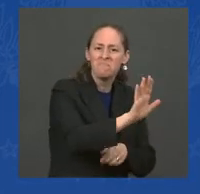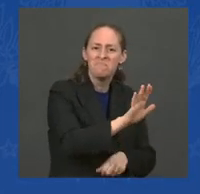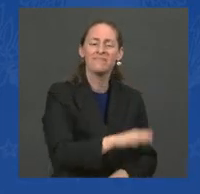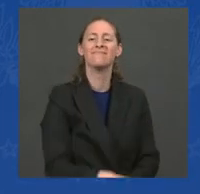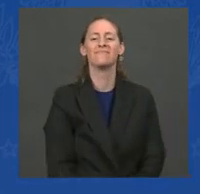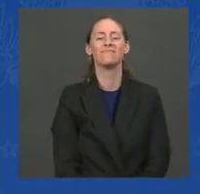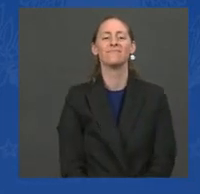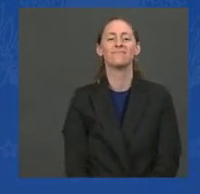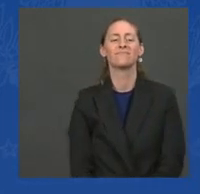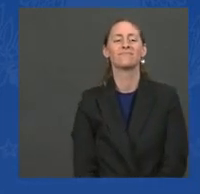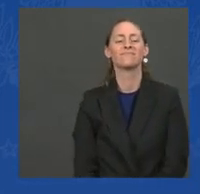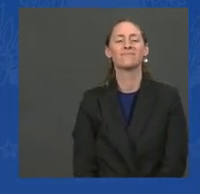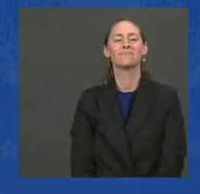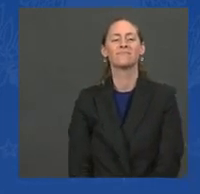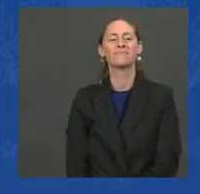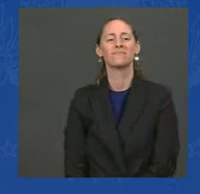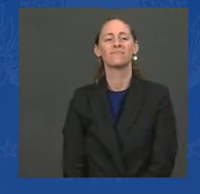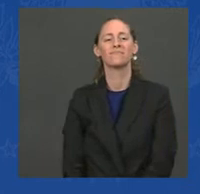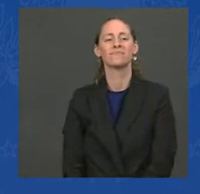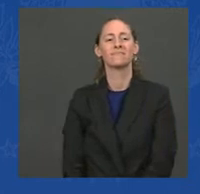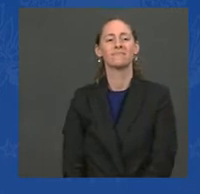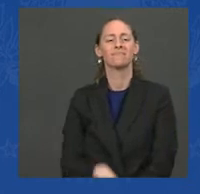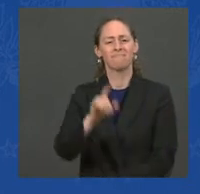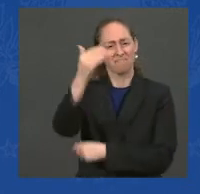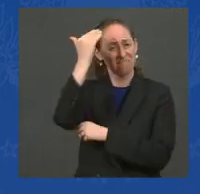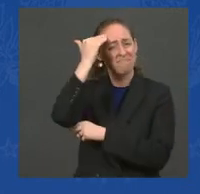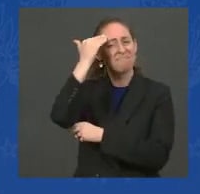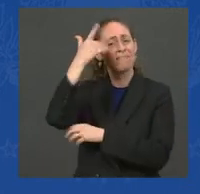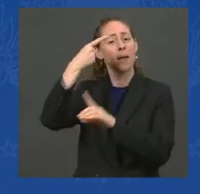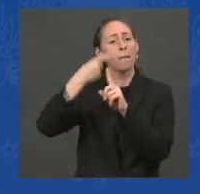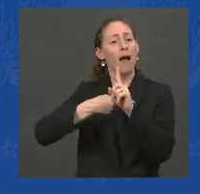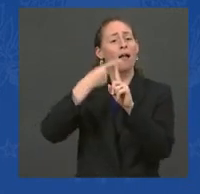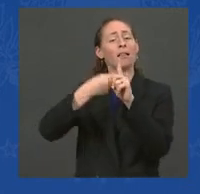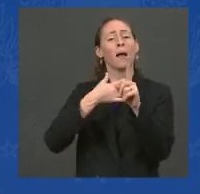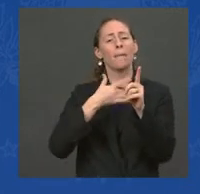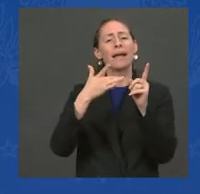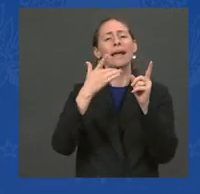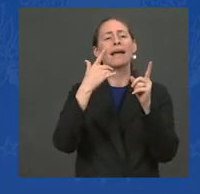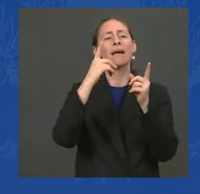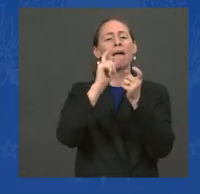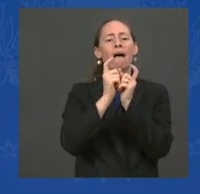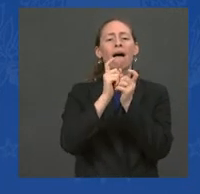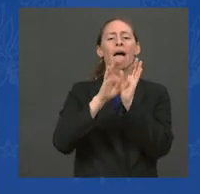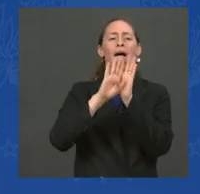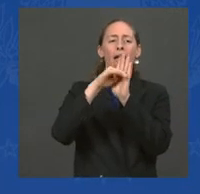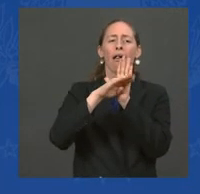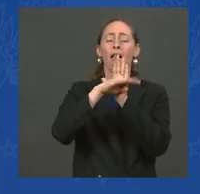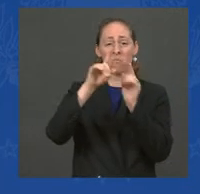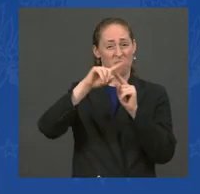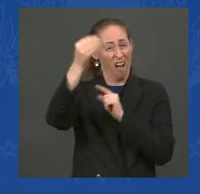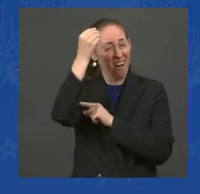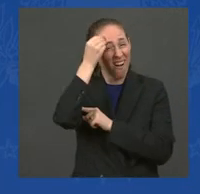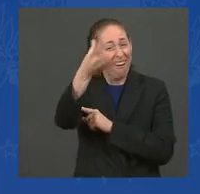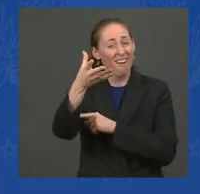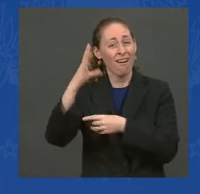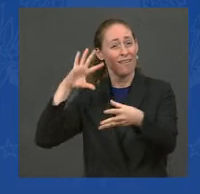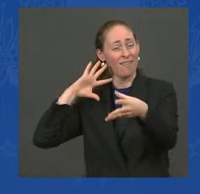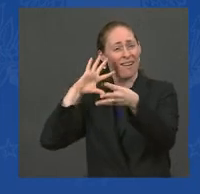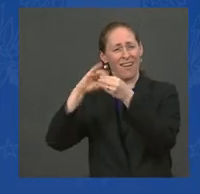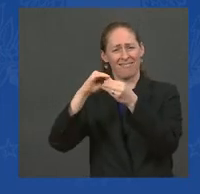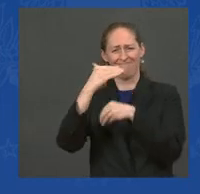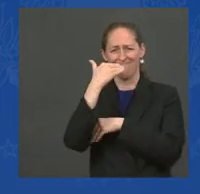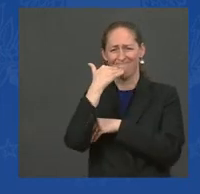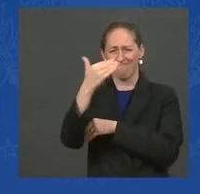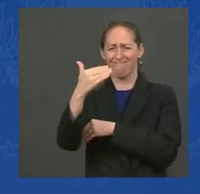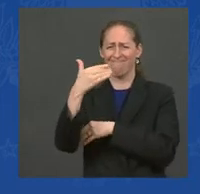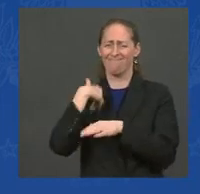bounce around, but if you take a look at the trend, it's solid. On average, 600,000 new jobs created every month